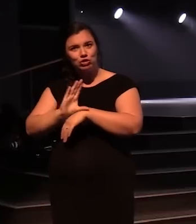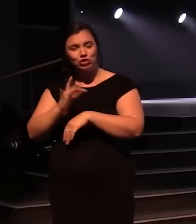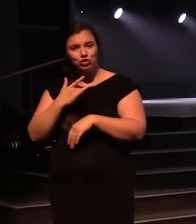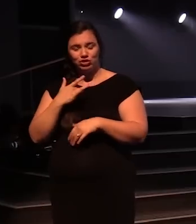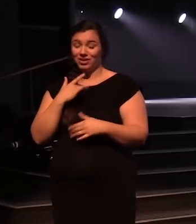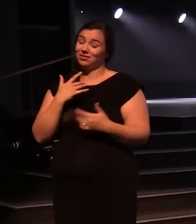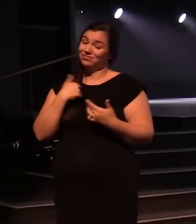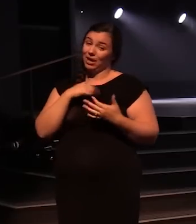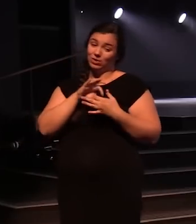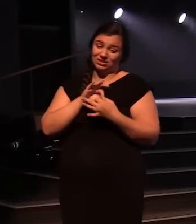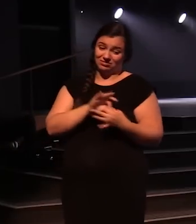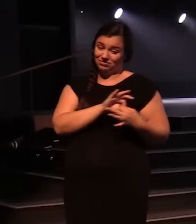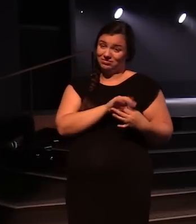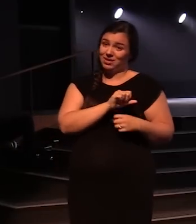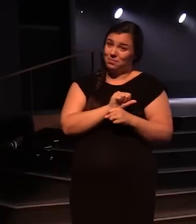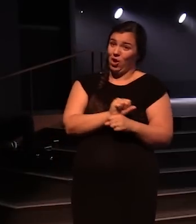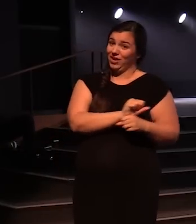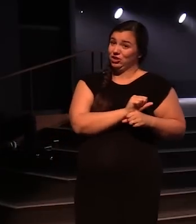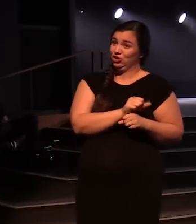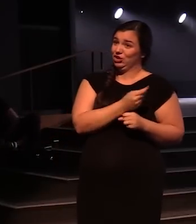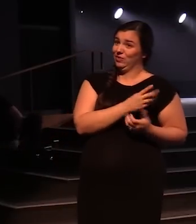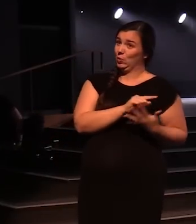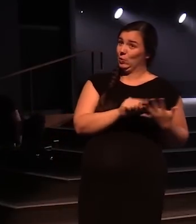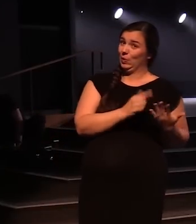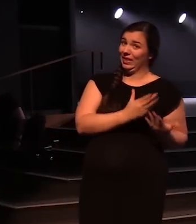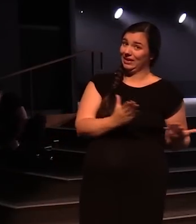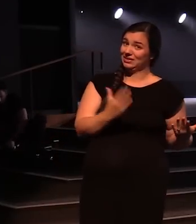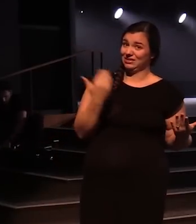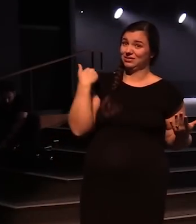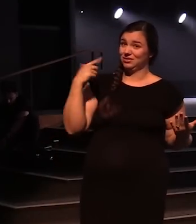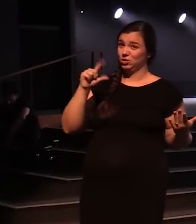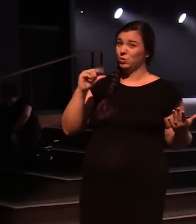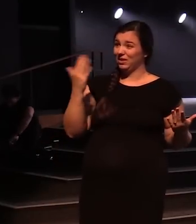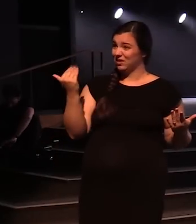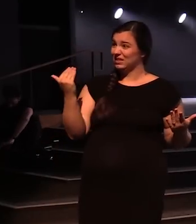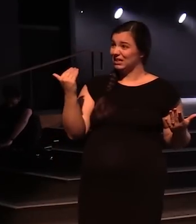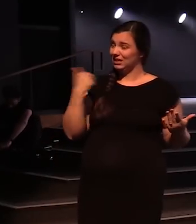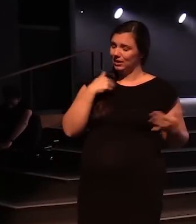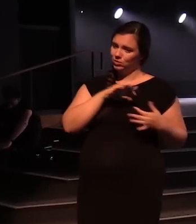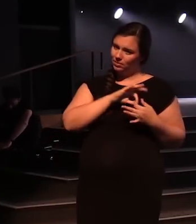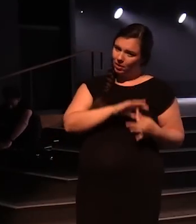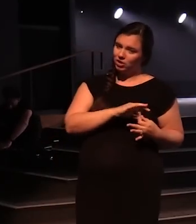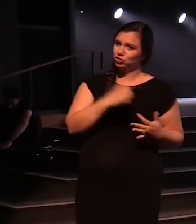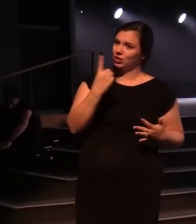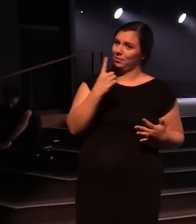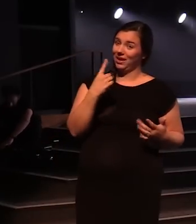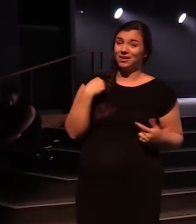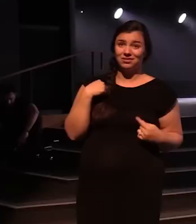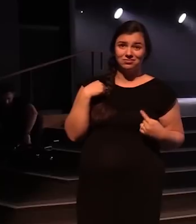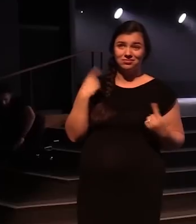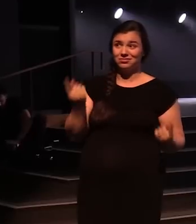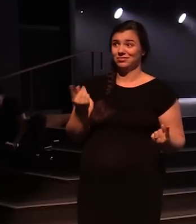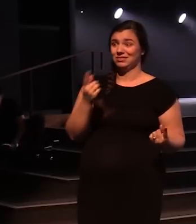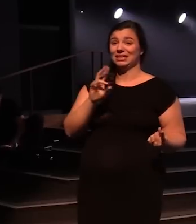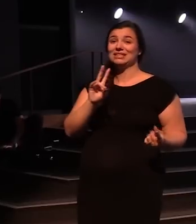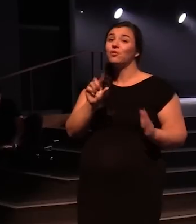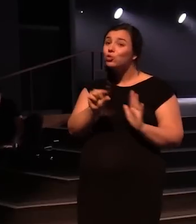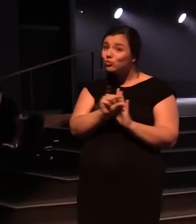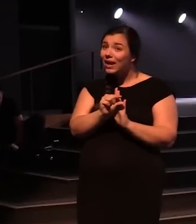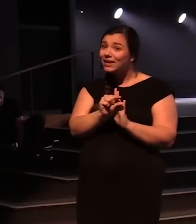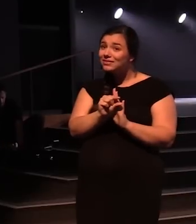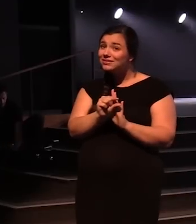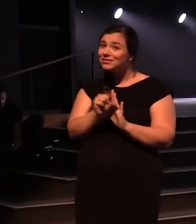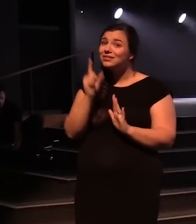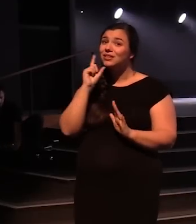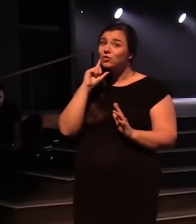bondage to some things. In 2015, and I was in bondage to something that I had been in bondage to since 7th grade. And